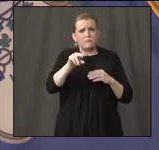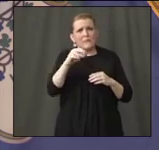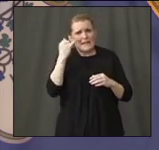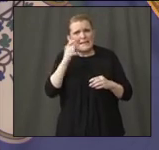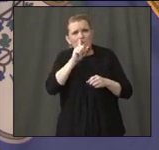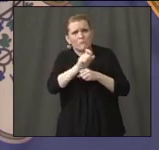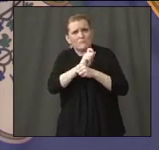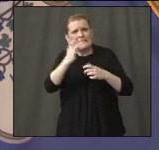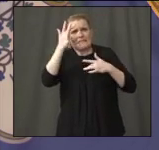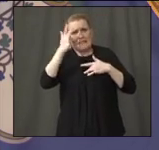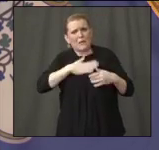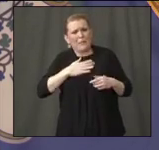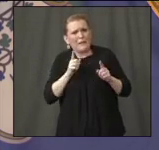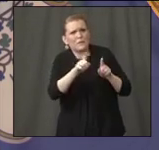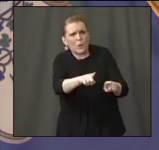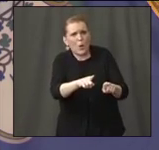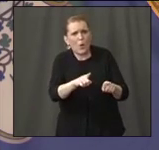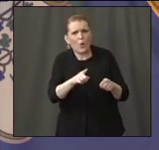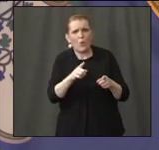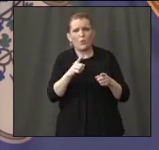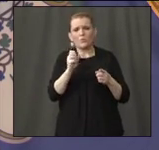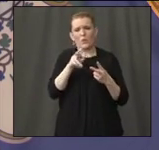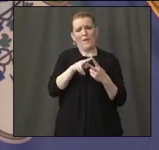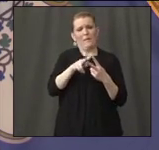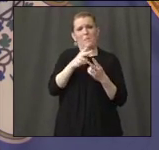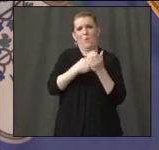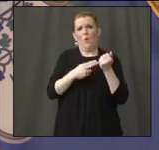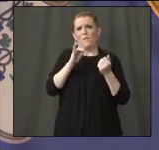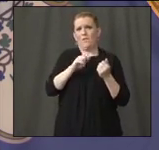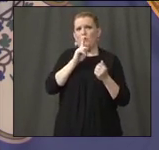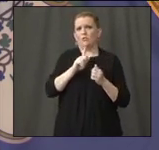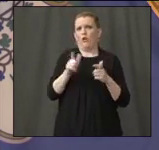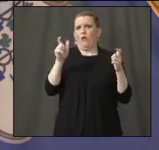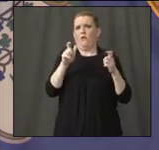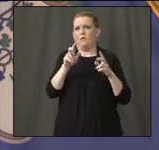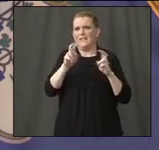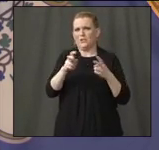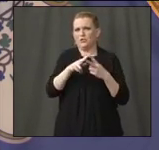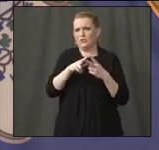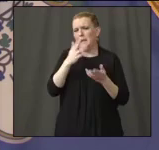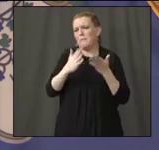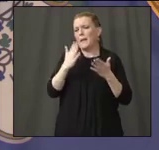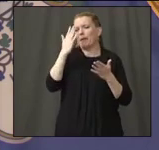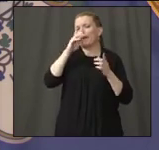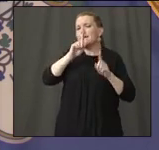and hospitalization, we have plenty of capacity for both. And I think that answers part of the question.